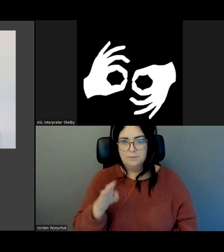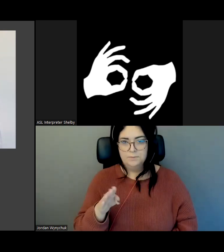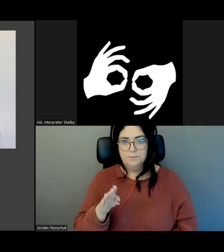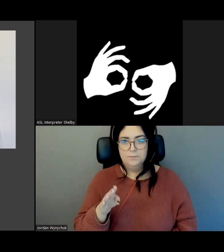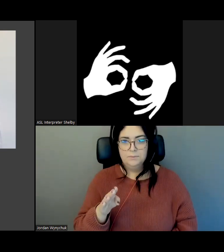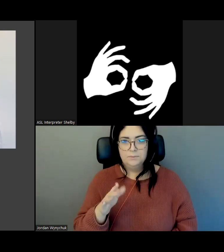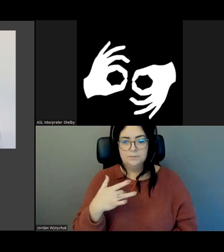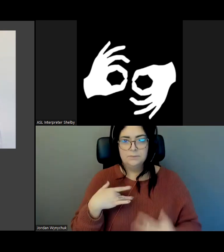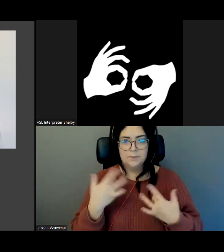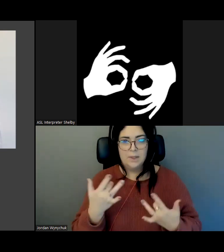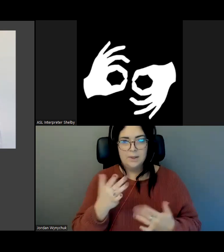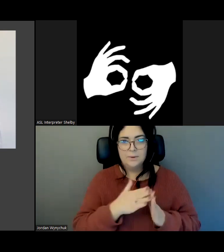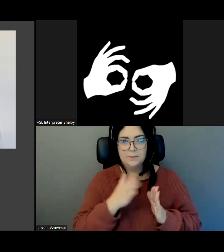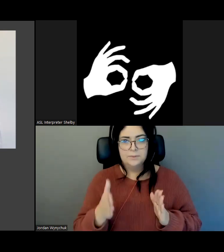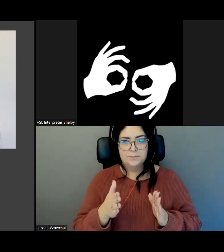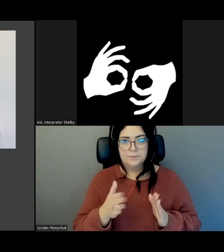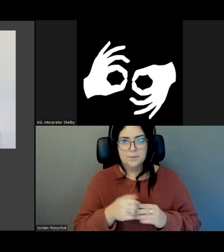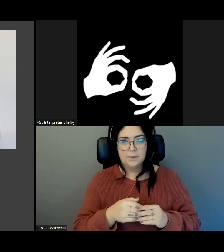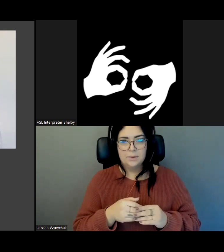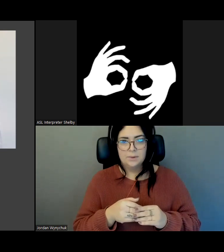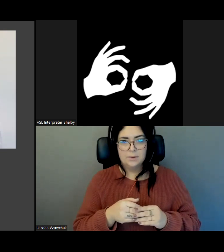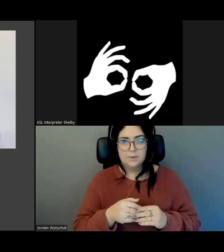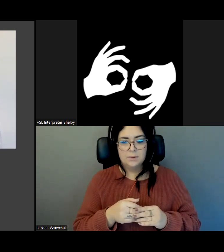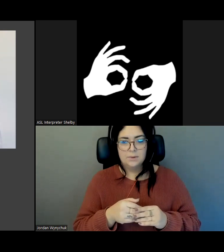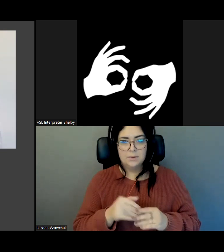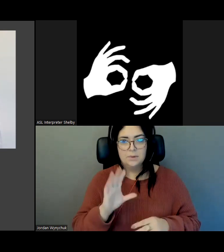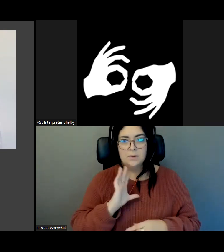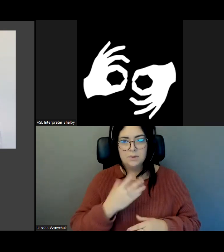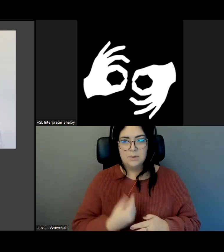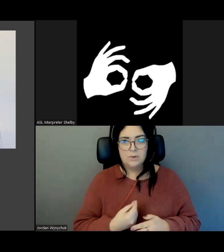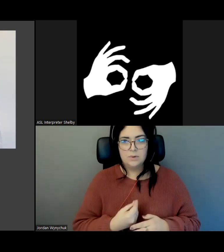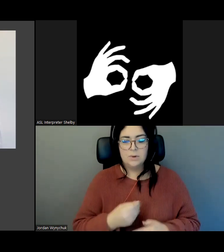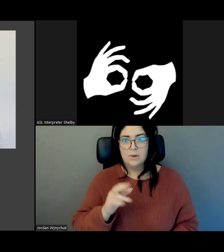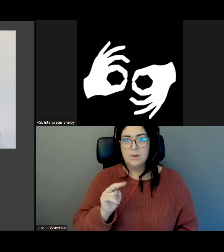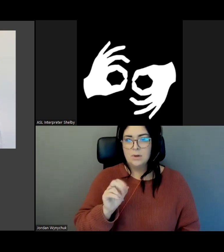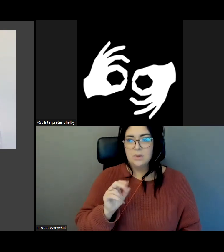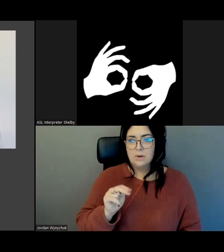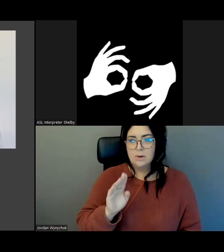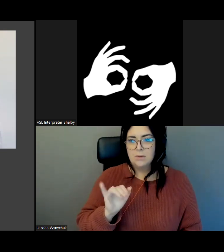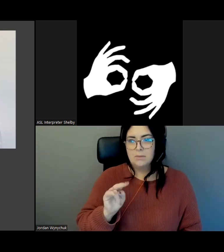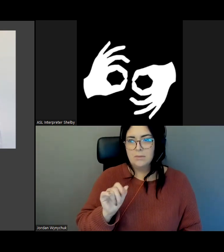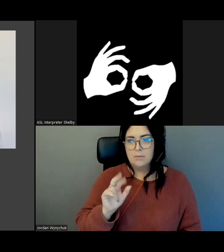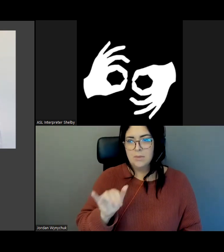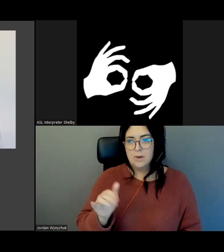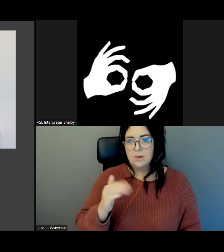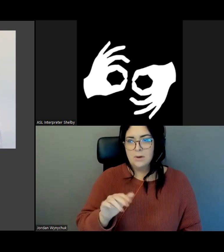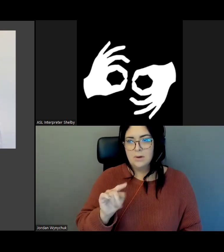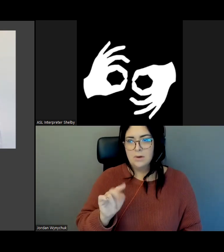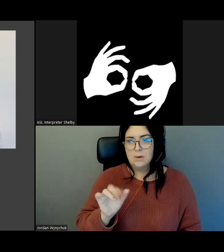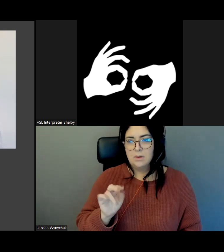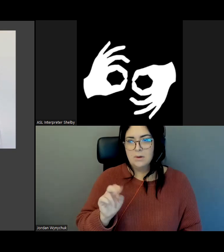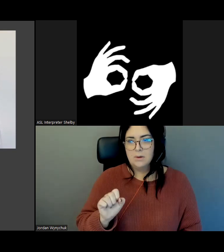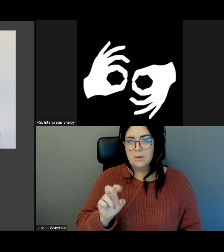the lighter colors next to it, represent trans, non-binary, and gender diverse folks. The black and